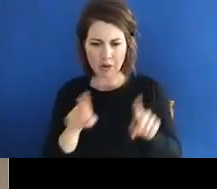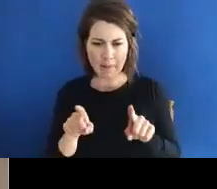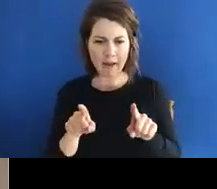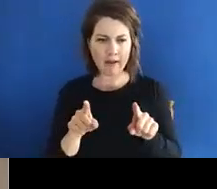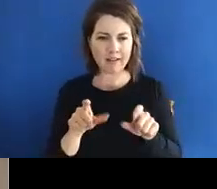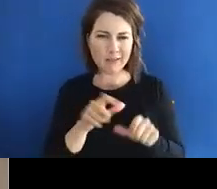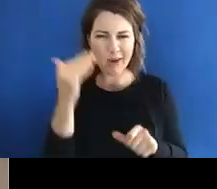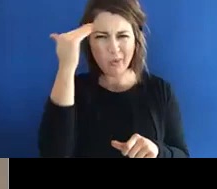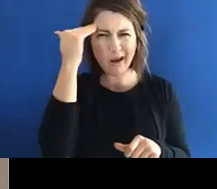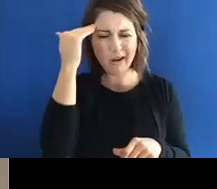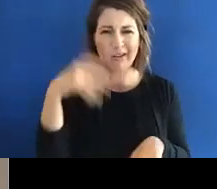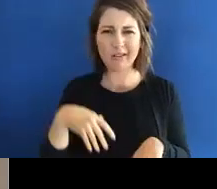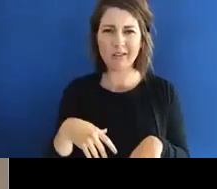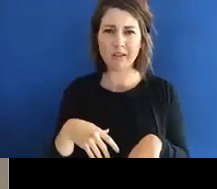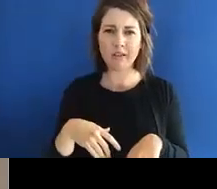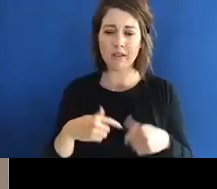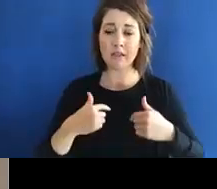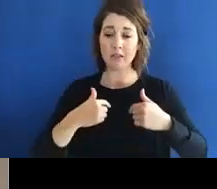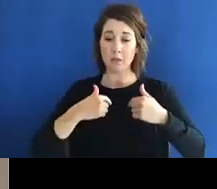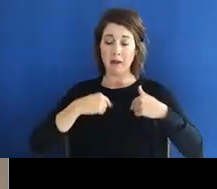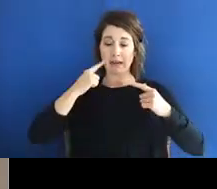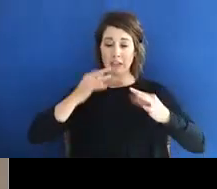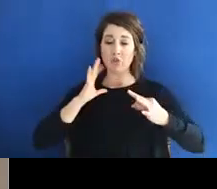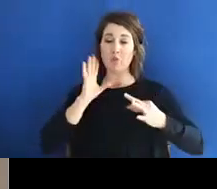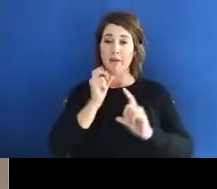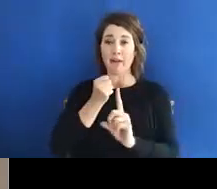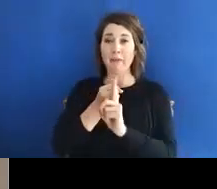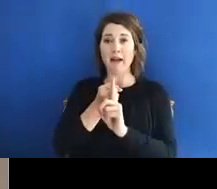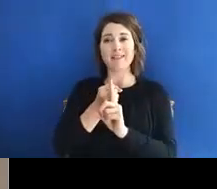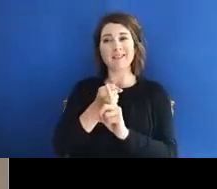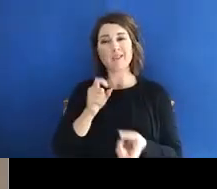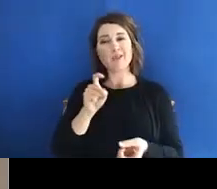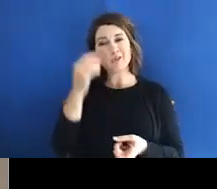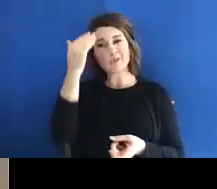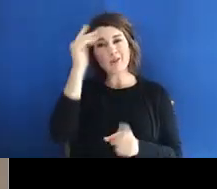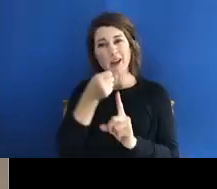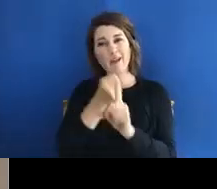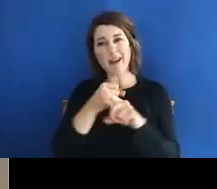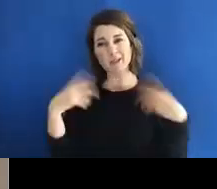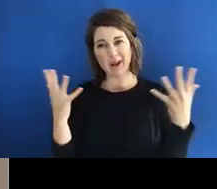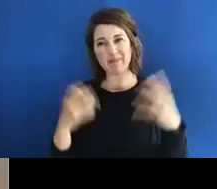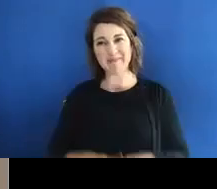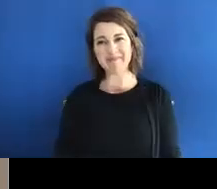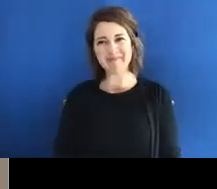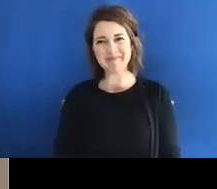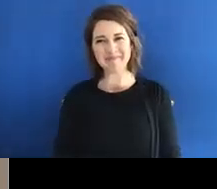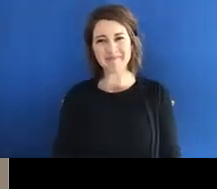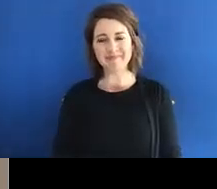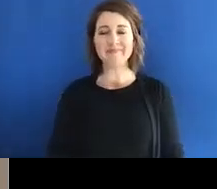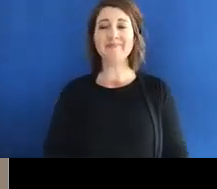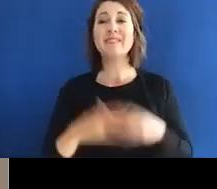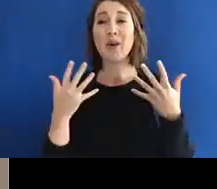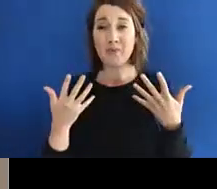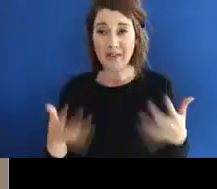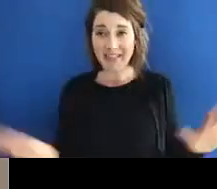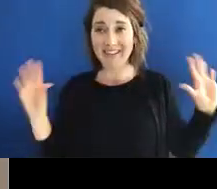what impact any of your decisions will have and the consequences. So with that, I thank you for